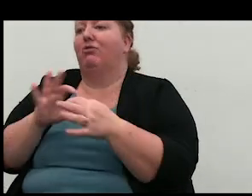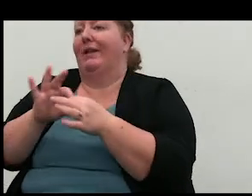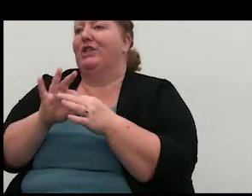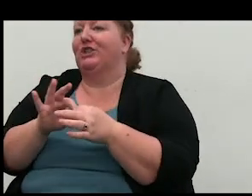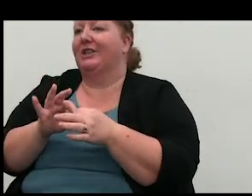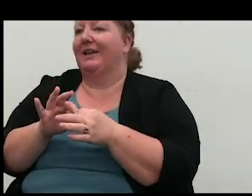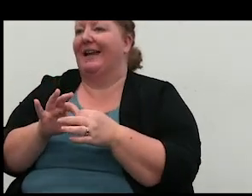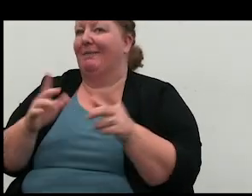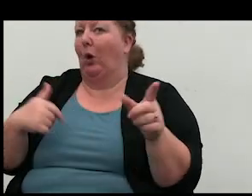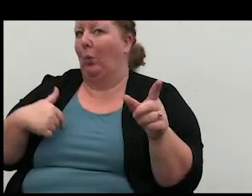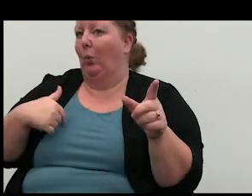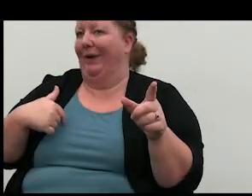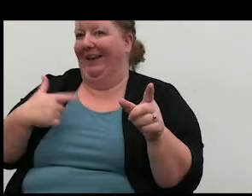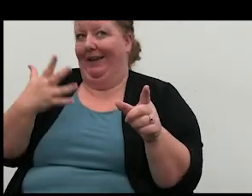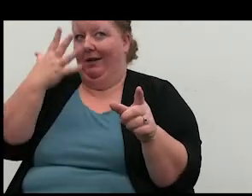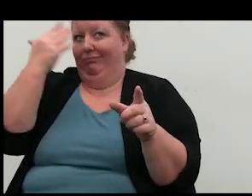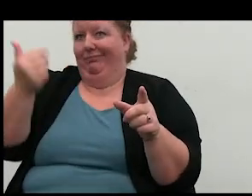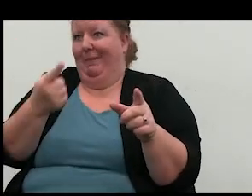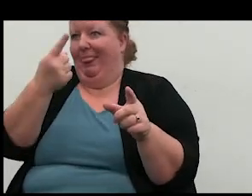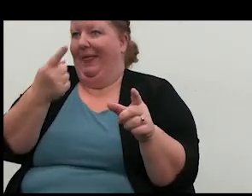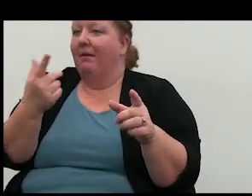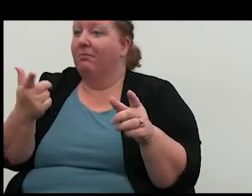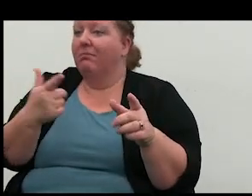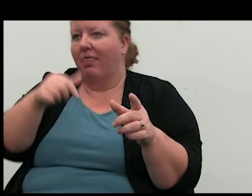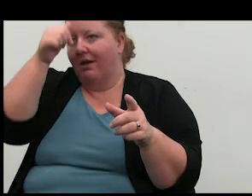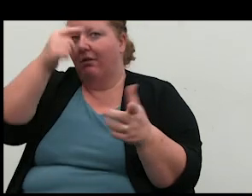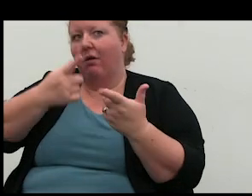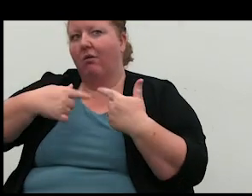us. We don't know much about them.